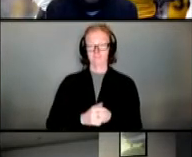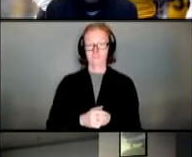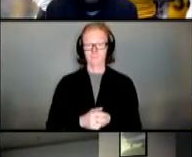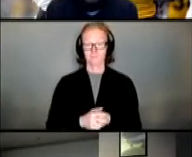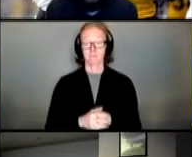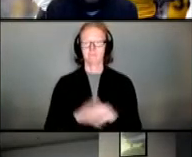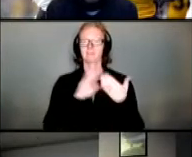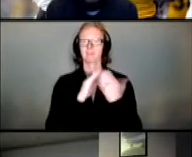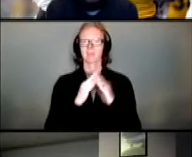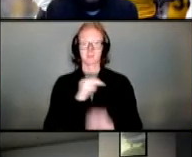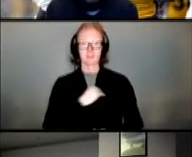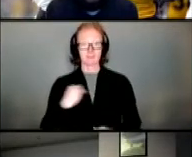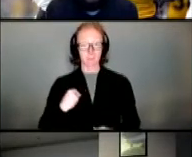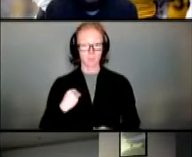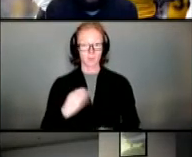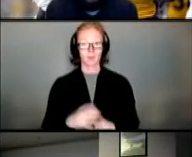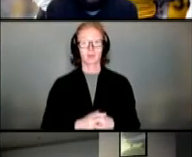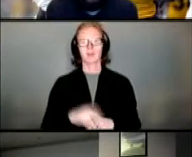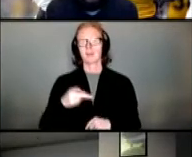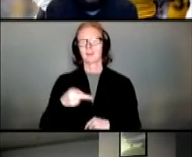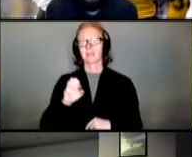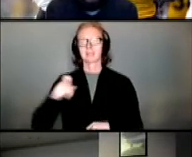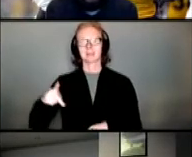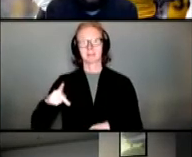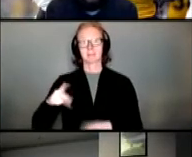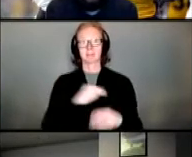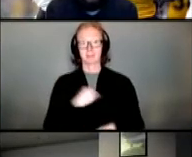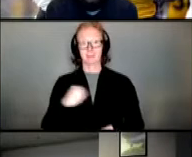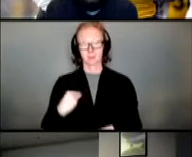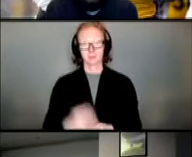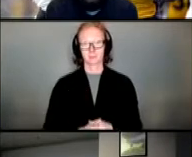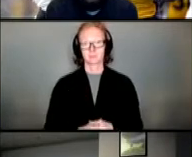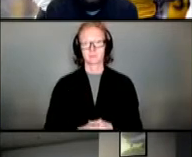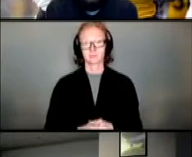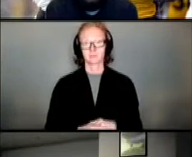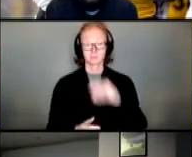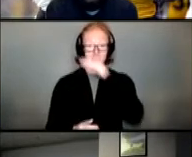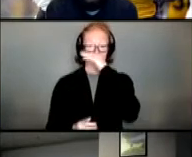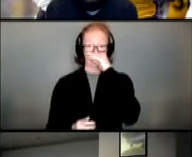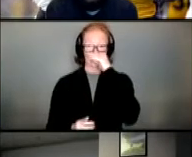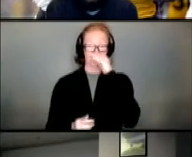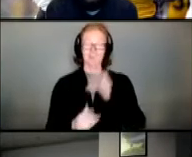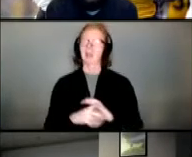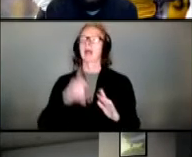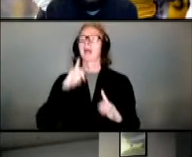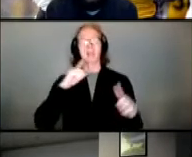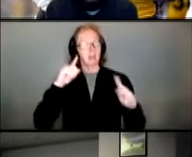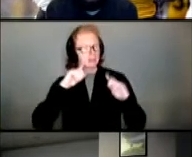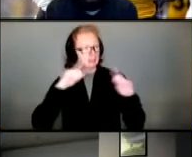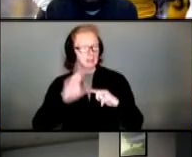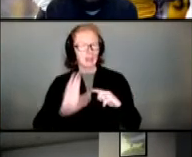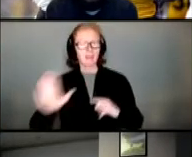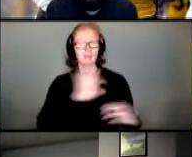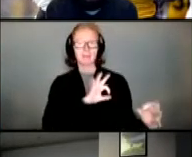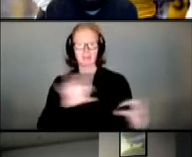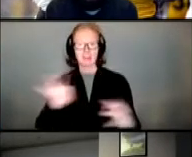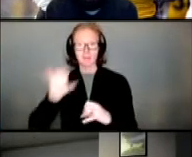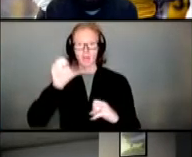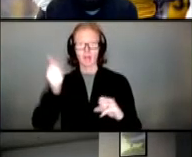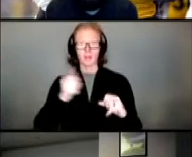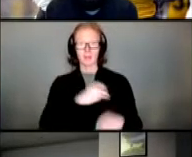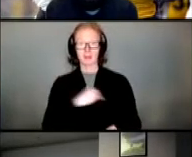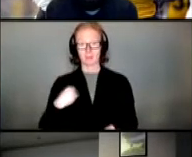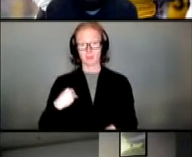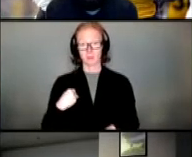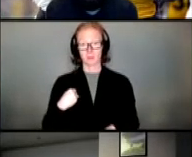member and a PCCEP member, and in listening to community members and others, it appears that